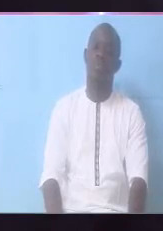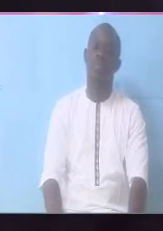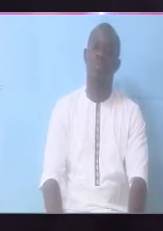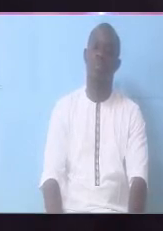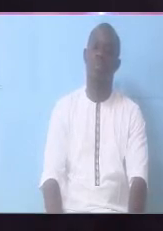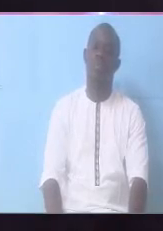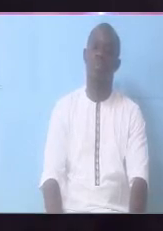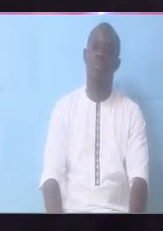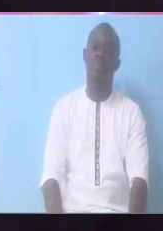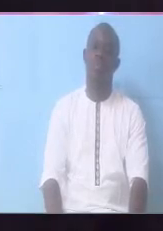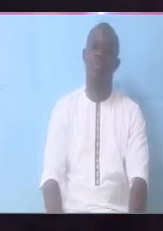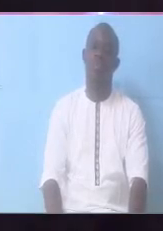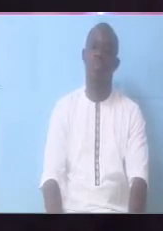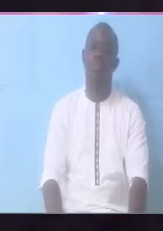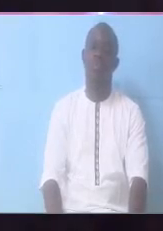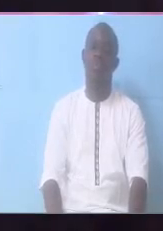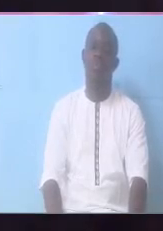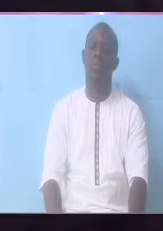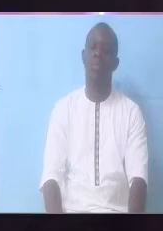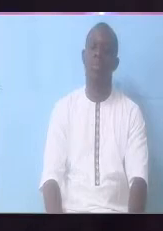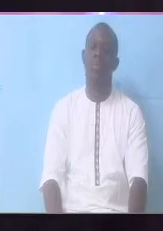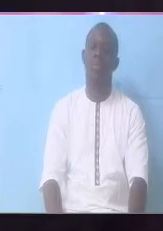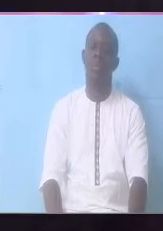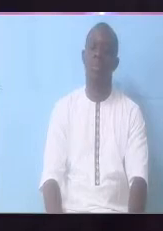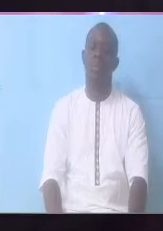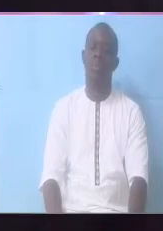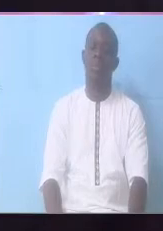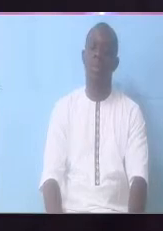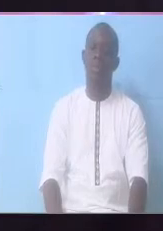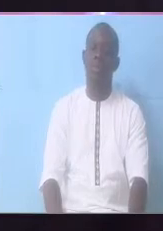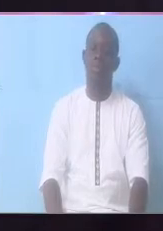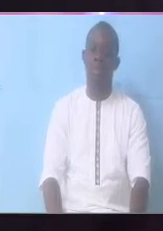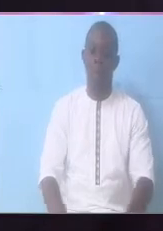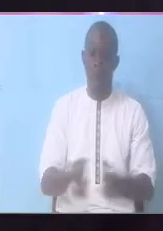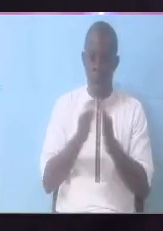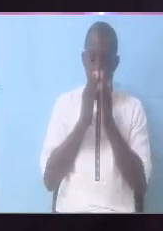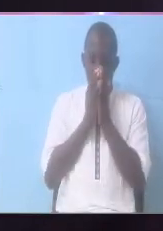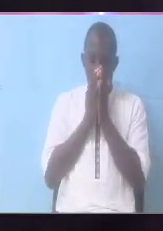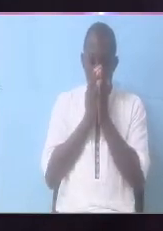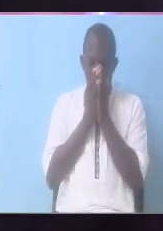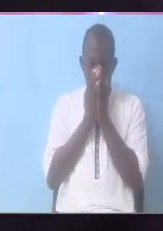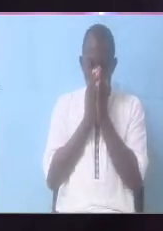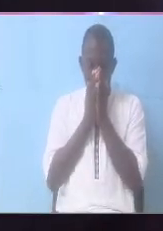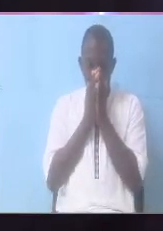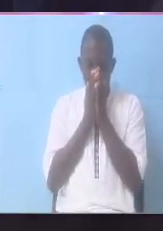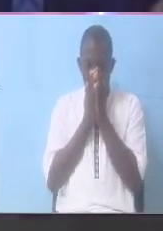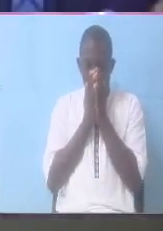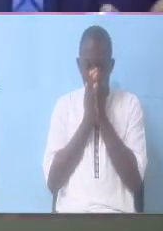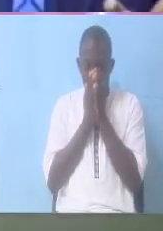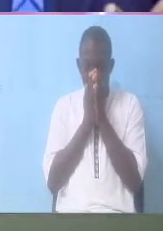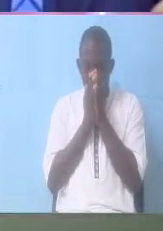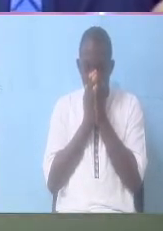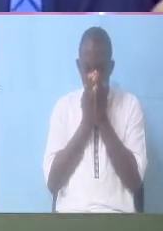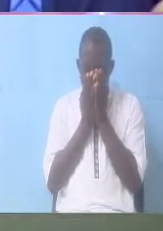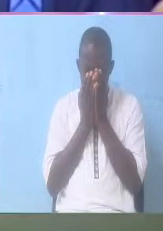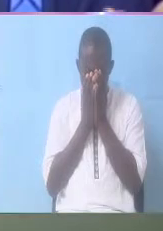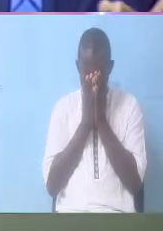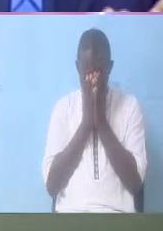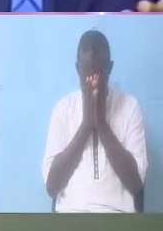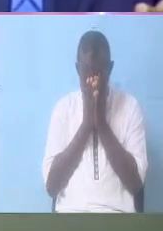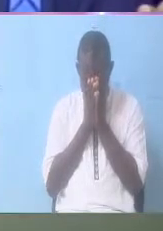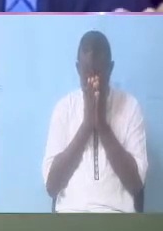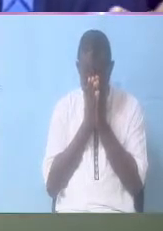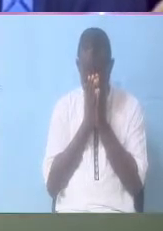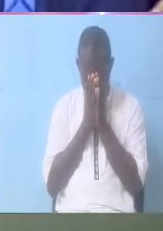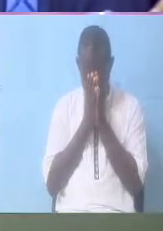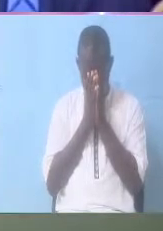that's the time the video camera will come and video them, and Jammeh will hear what they are saying, and it's been sent to him. That's what I'm trying to tell you here.